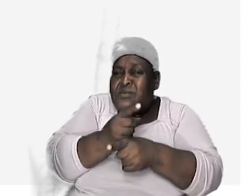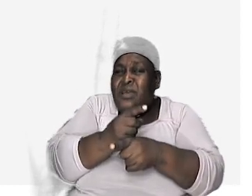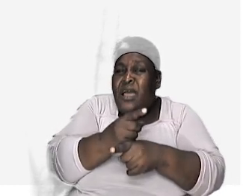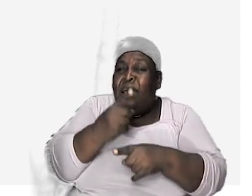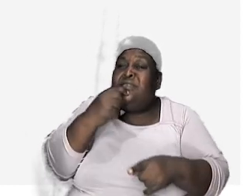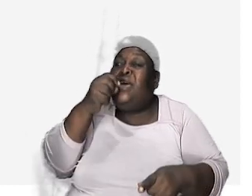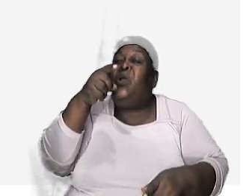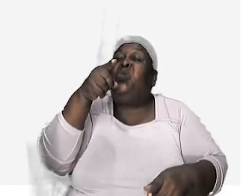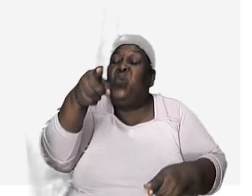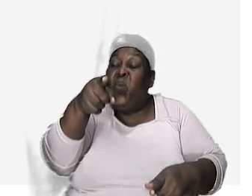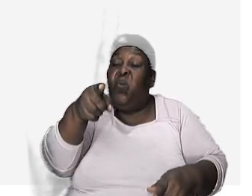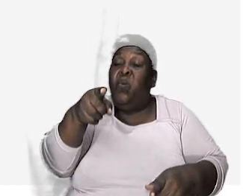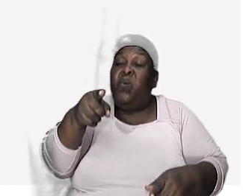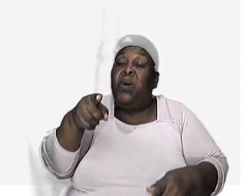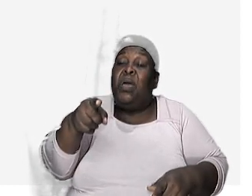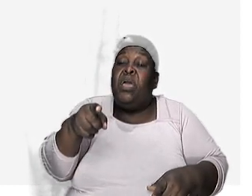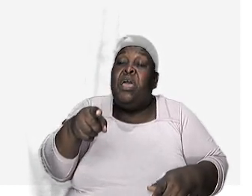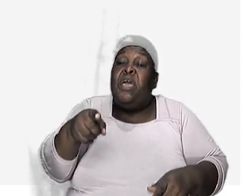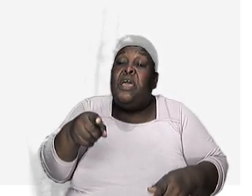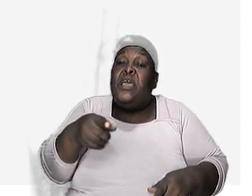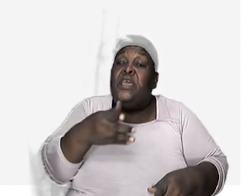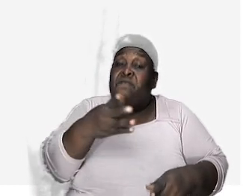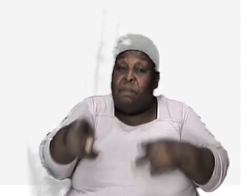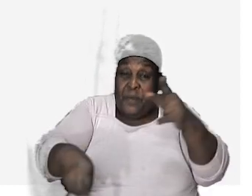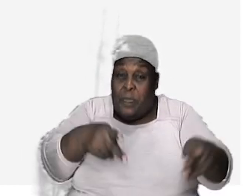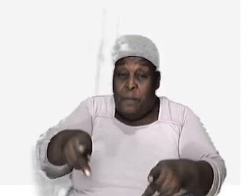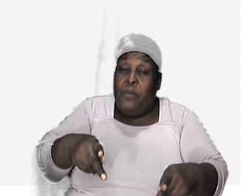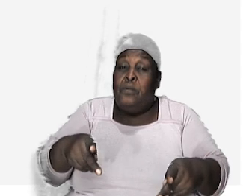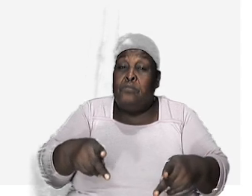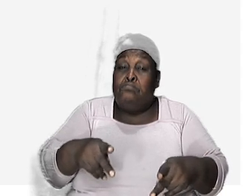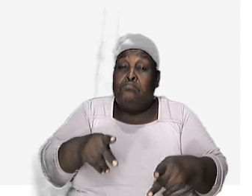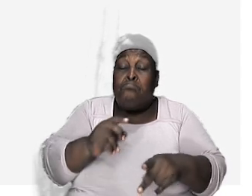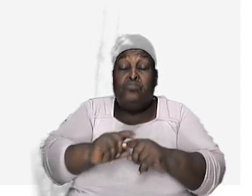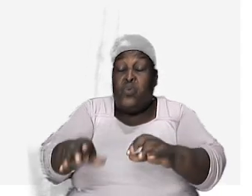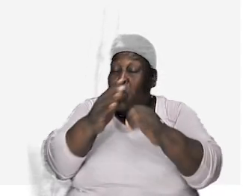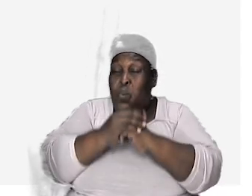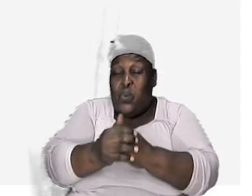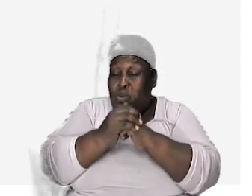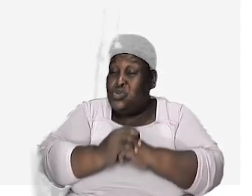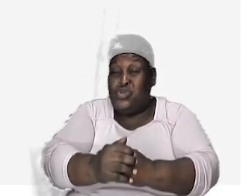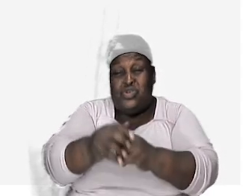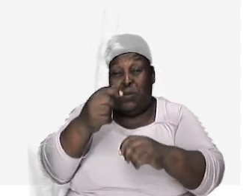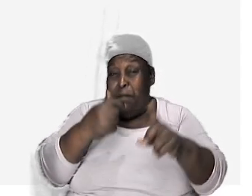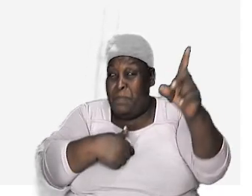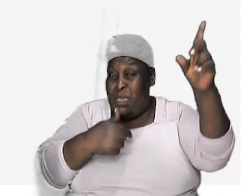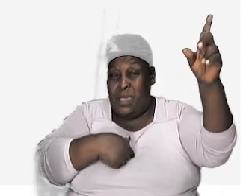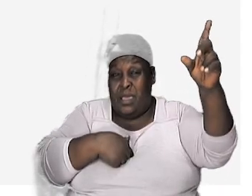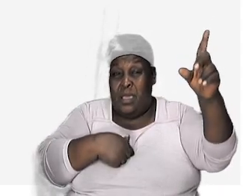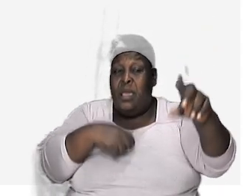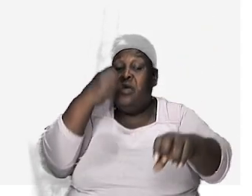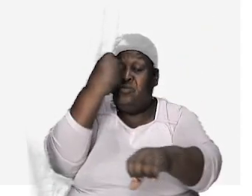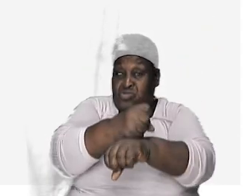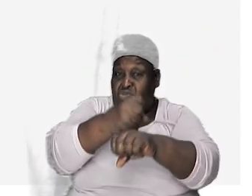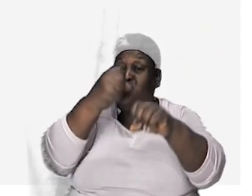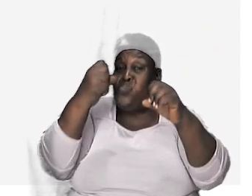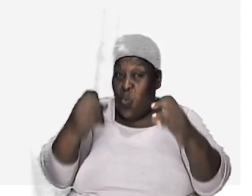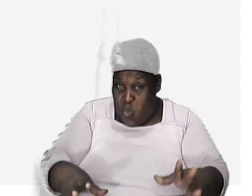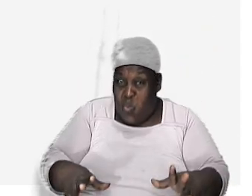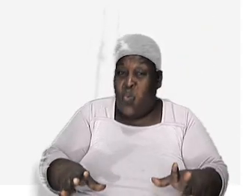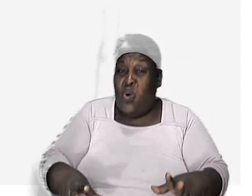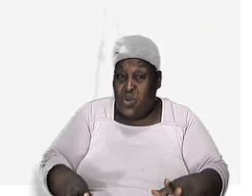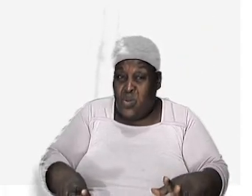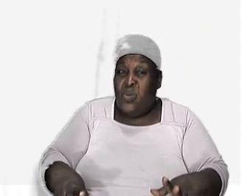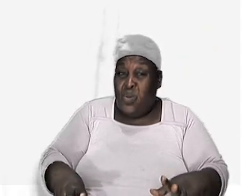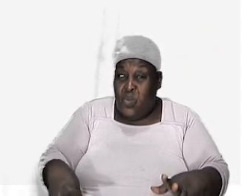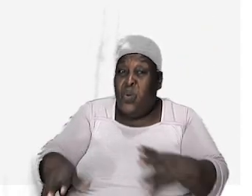tell you that if they should hold their peace, my God, the stones will immediately